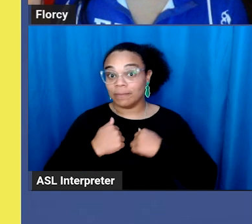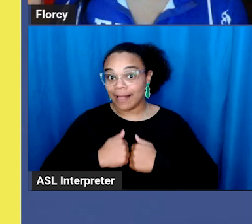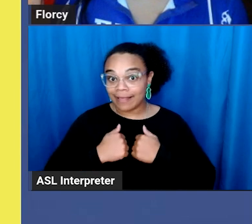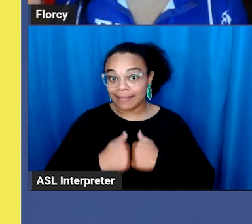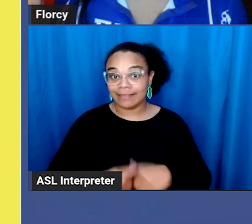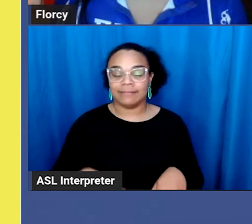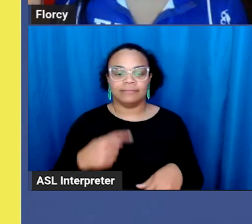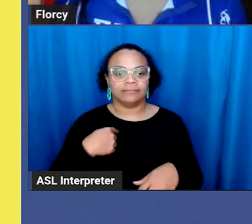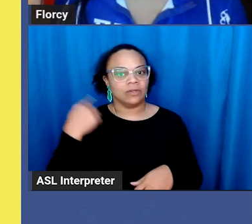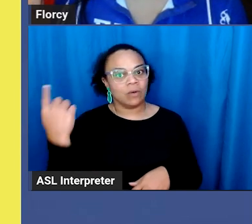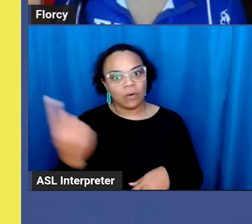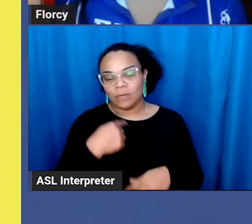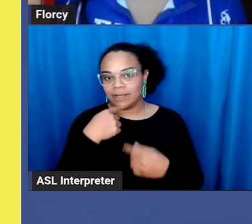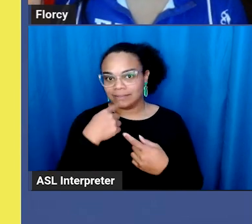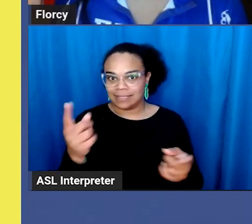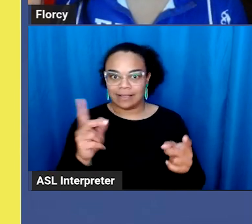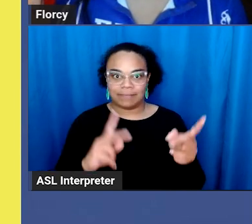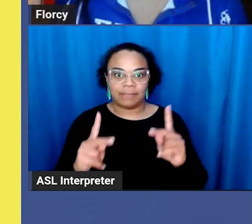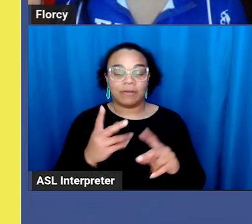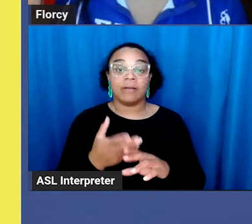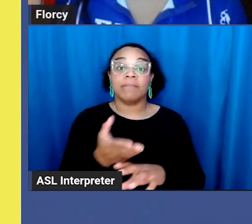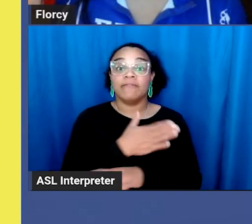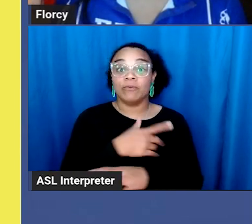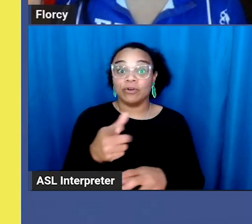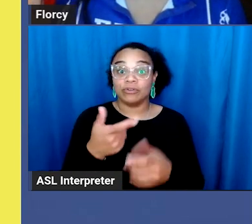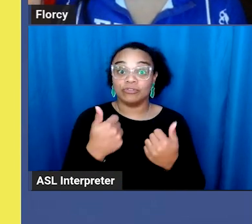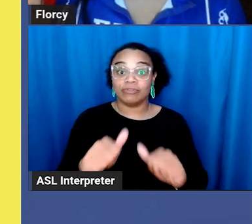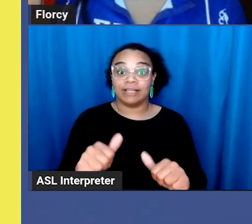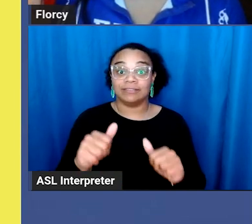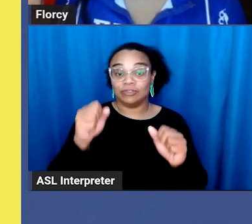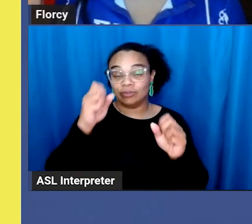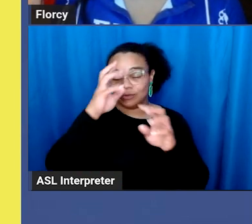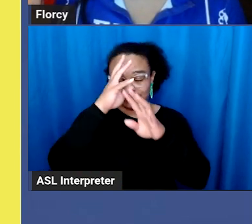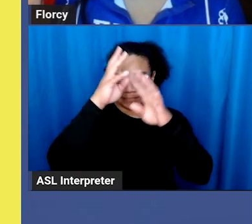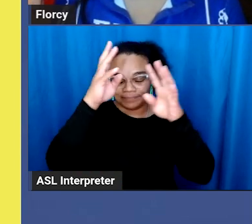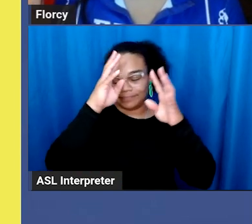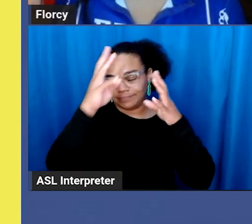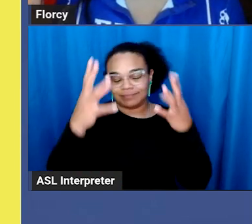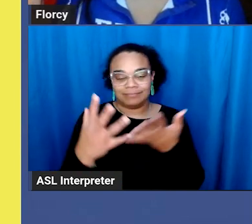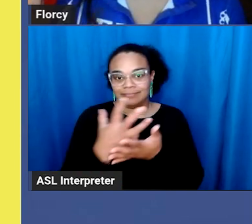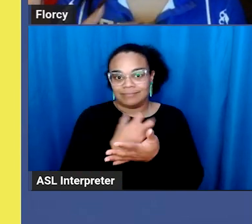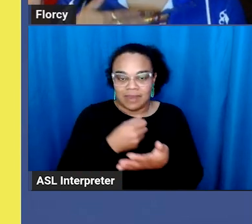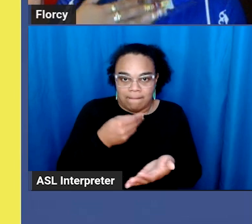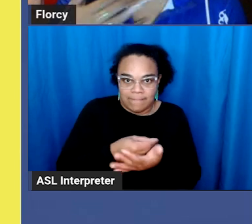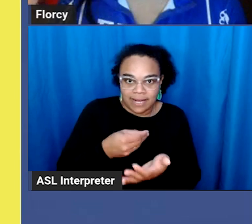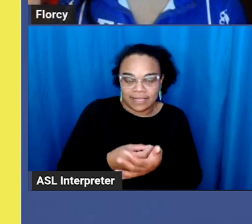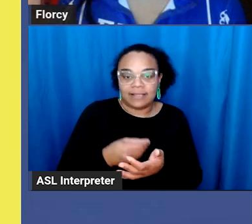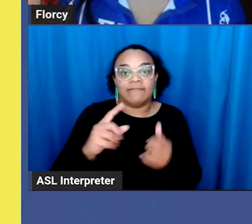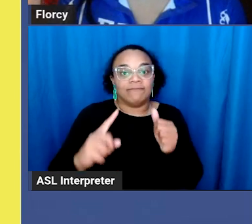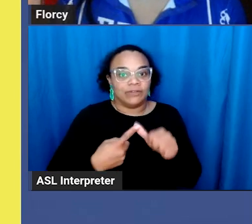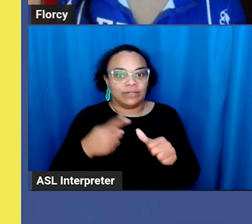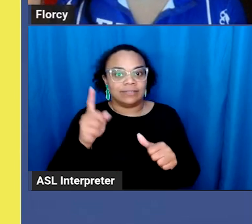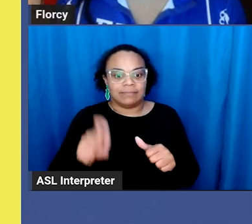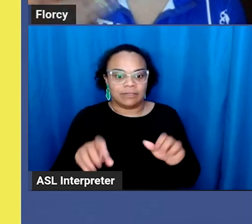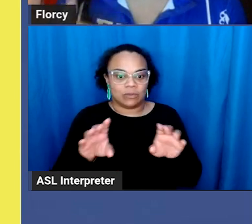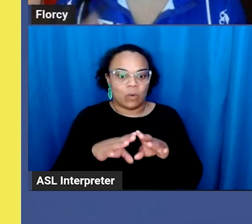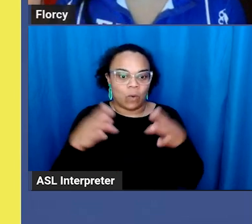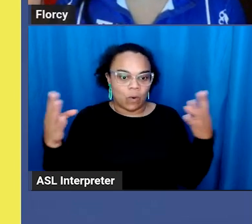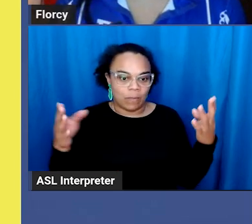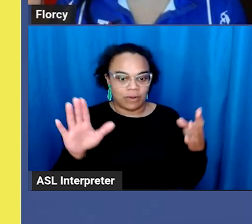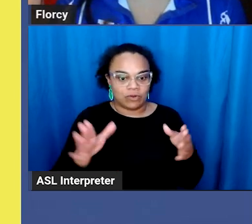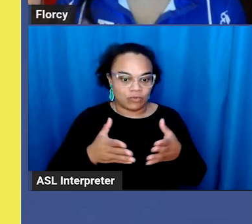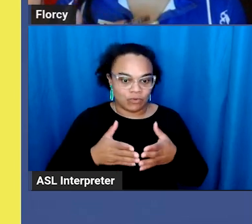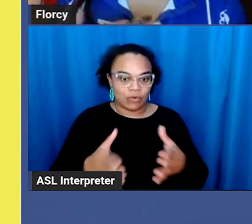I always tell people like before you like are trying to manifest money or anything like that, you should really just like work on opening your roads because there could